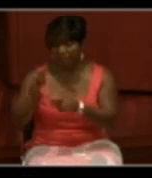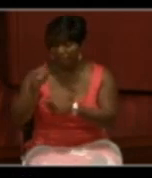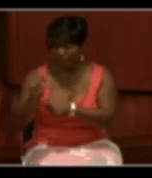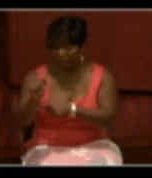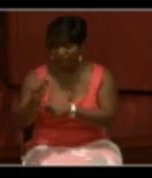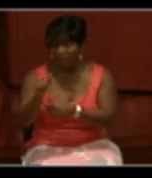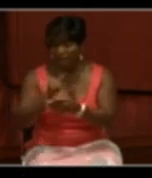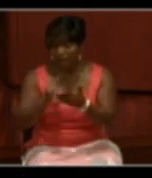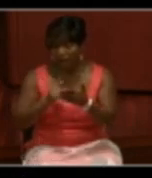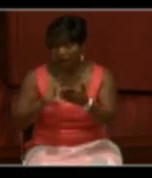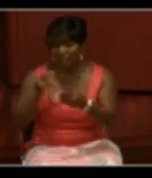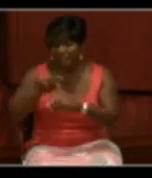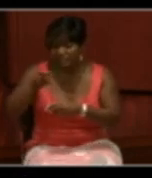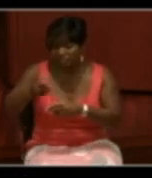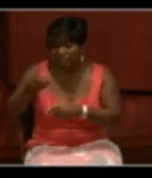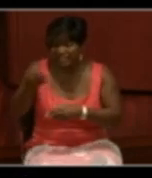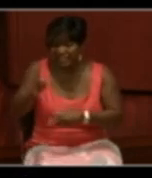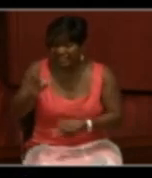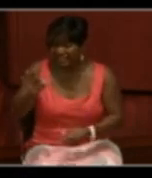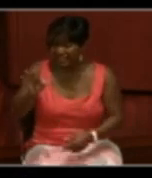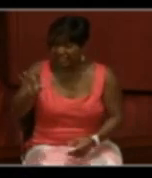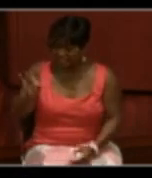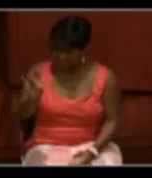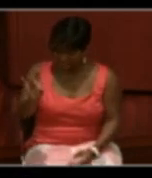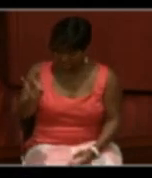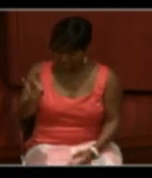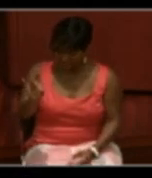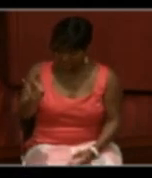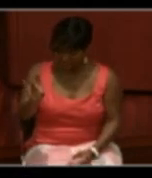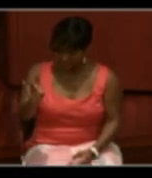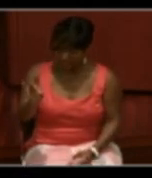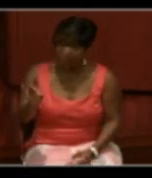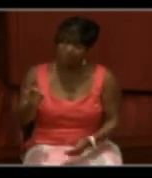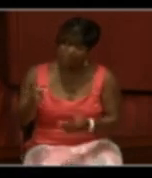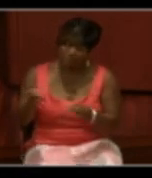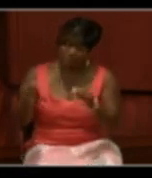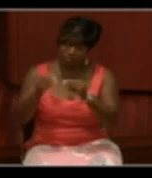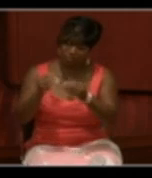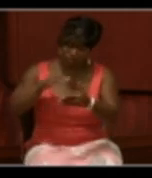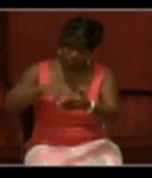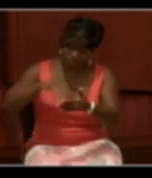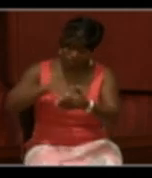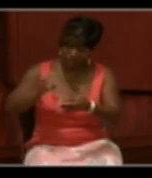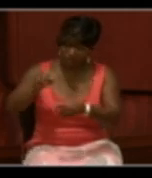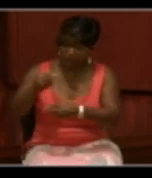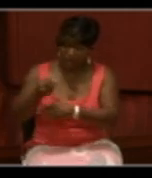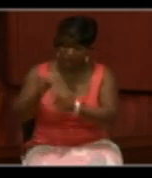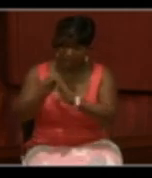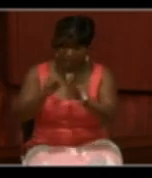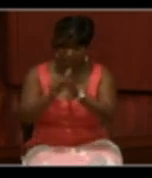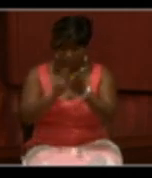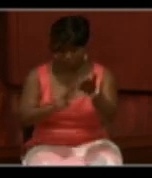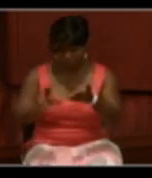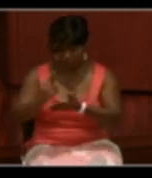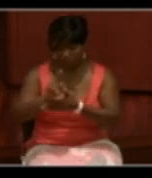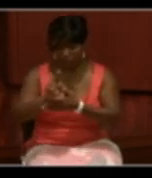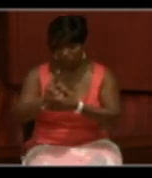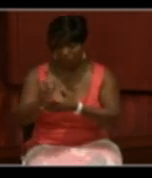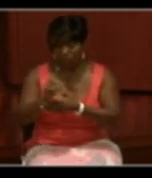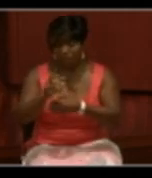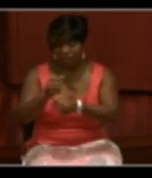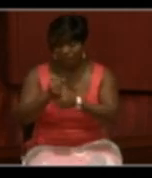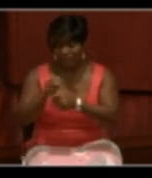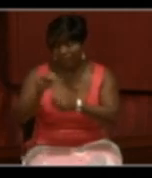Arts degree in history in 1998. He further pursued his studies at The Ohio State University, where he received